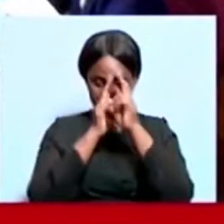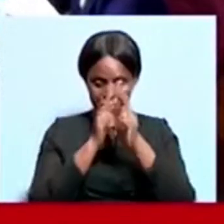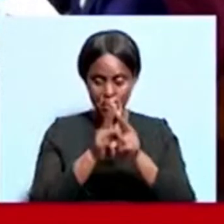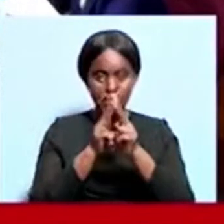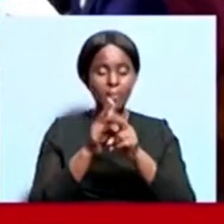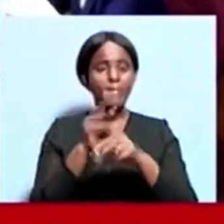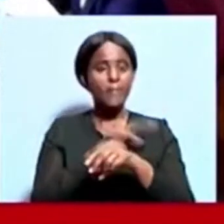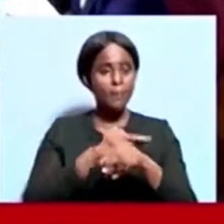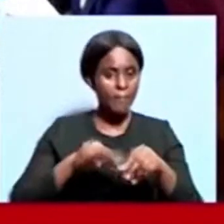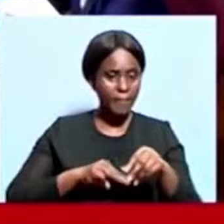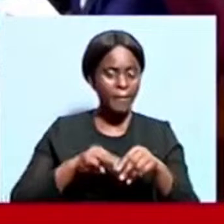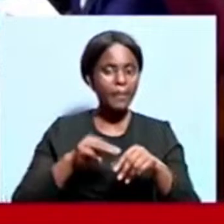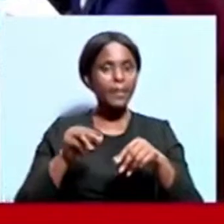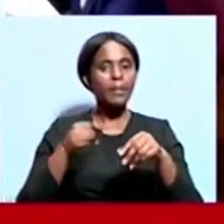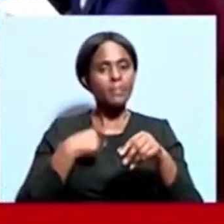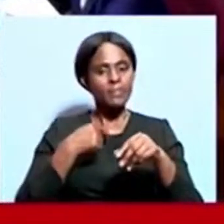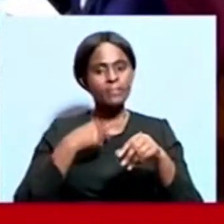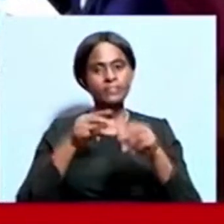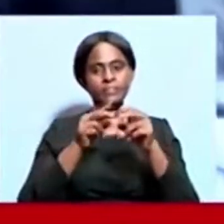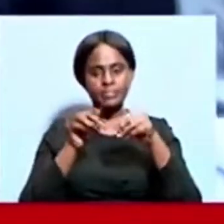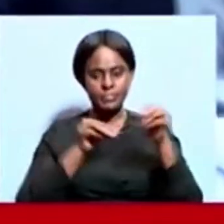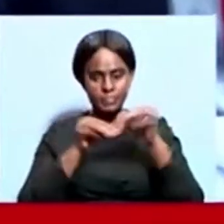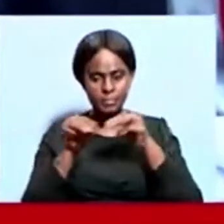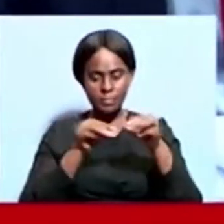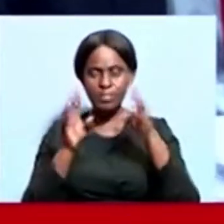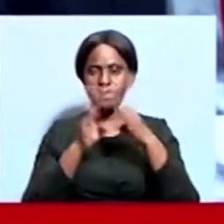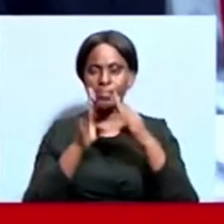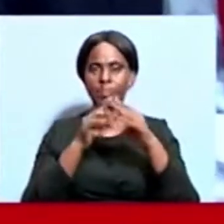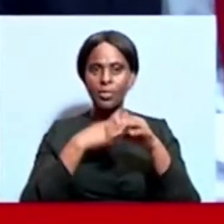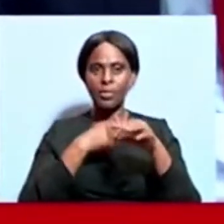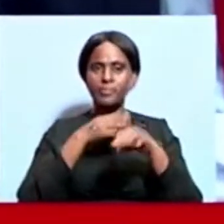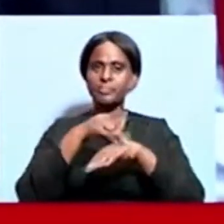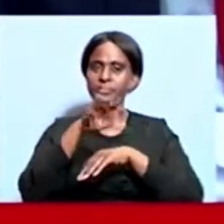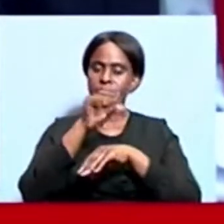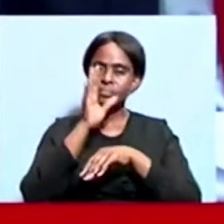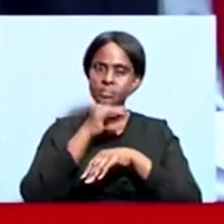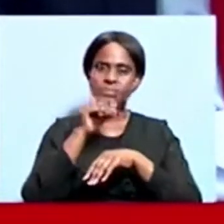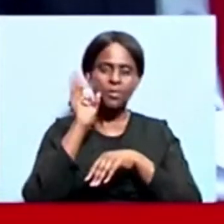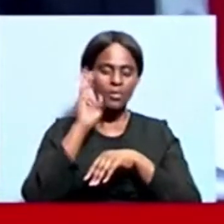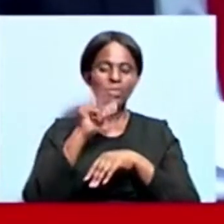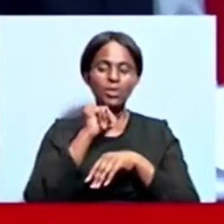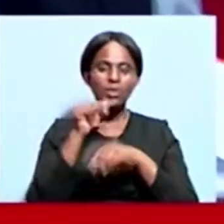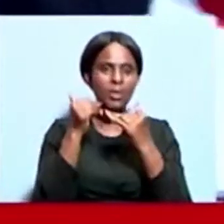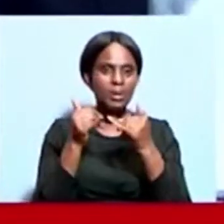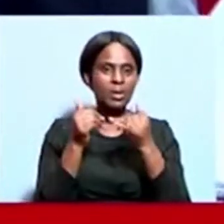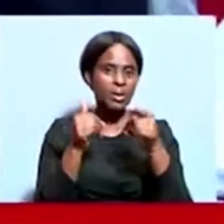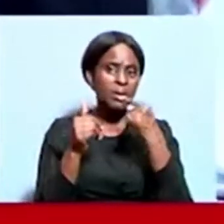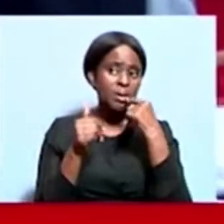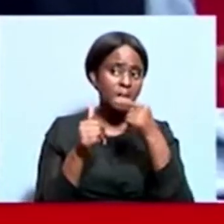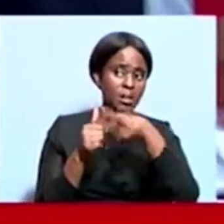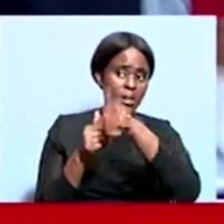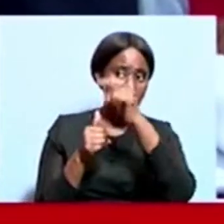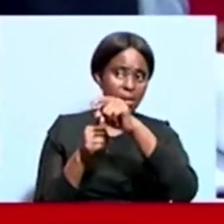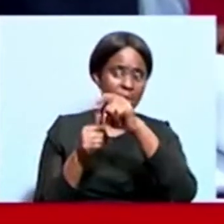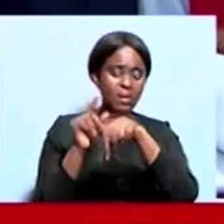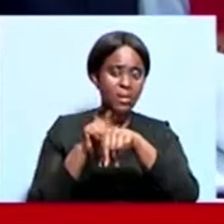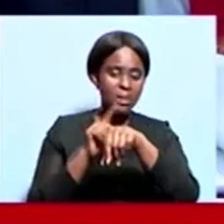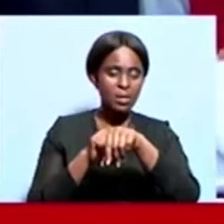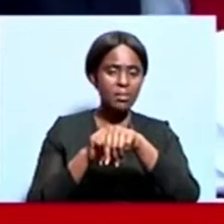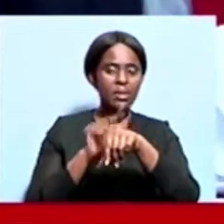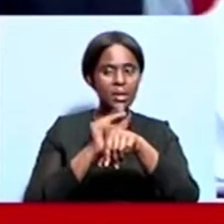meeting. I've guided, and they are not going to. Him said he needed time, so we